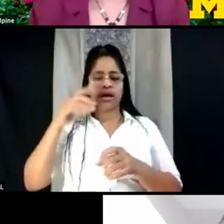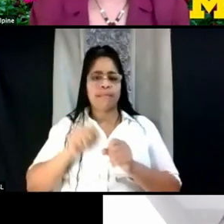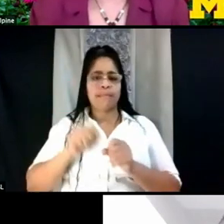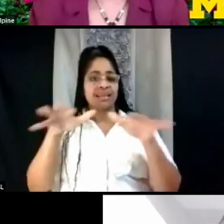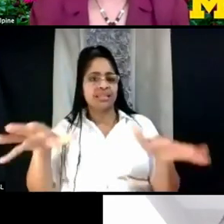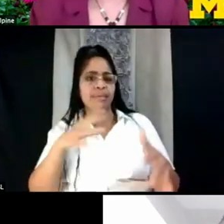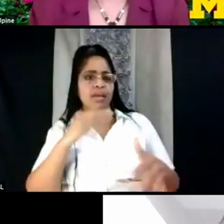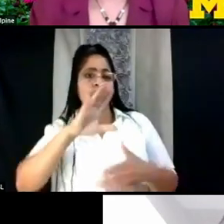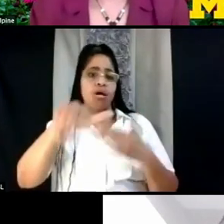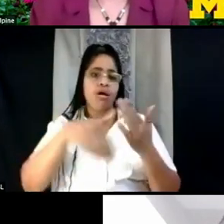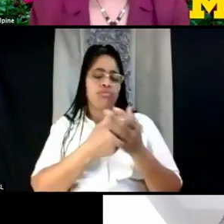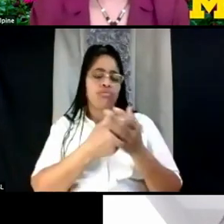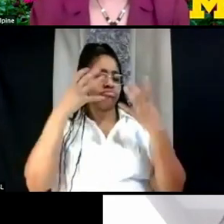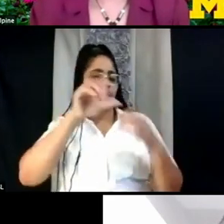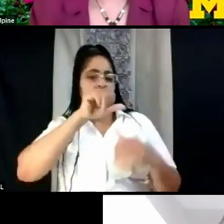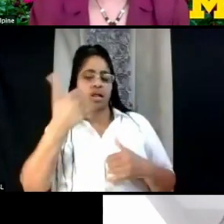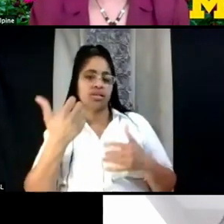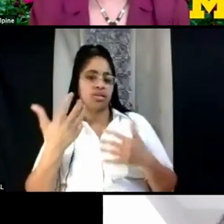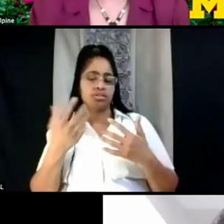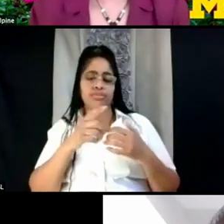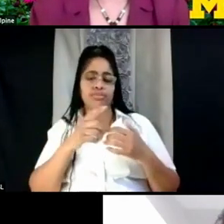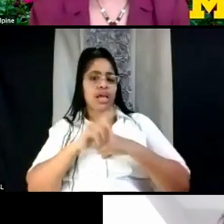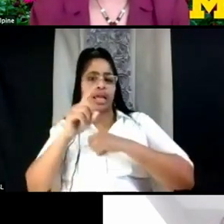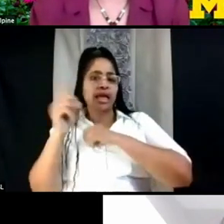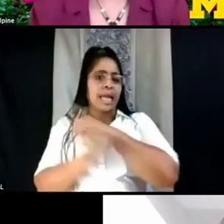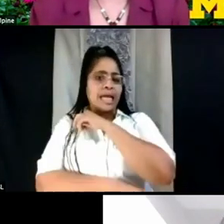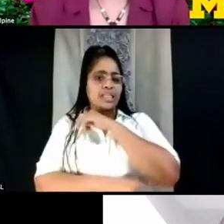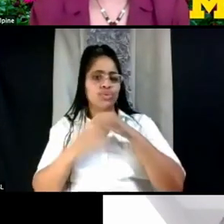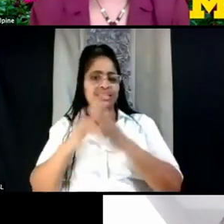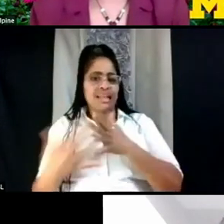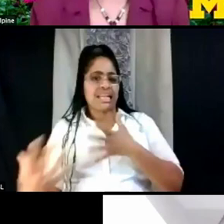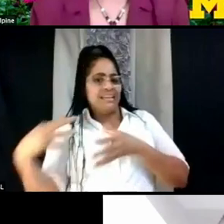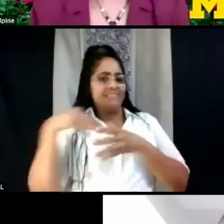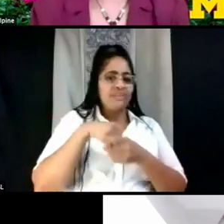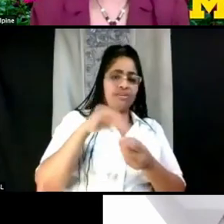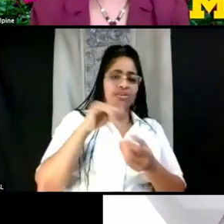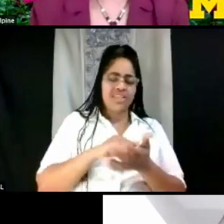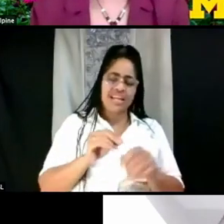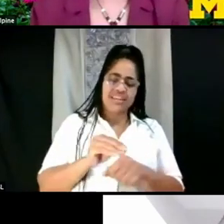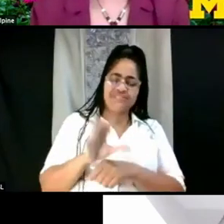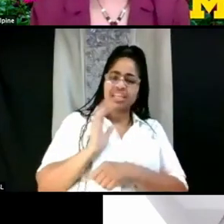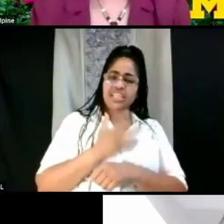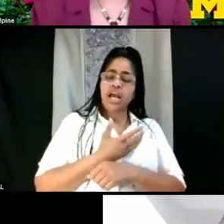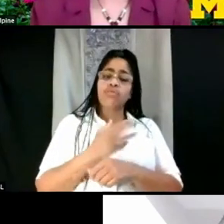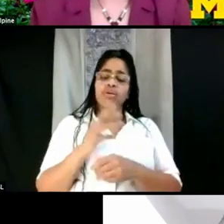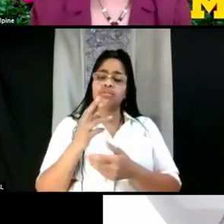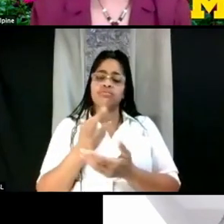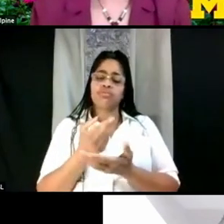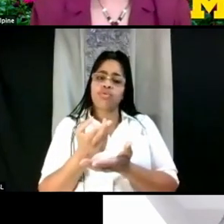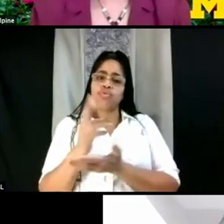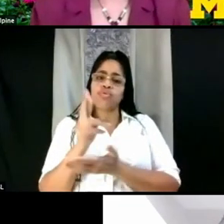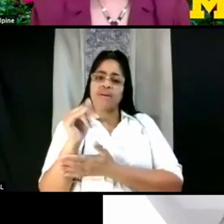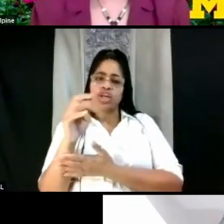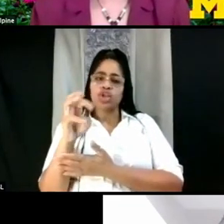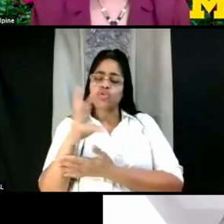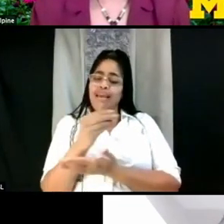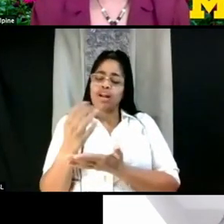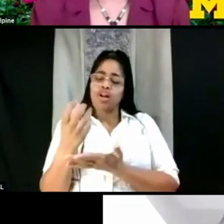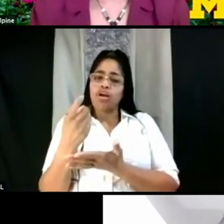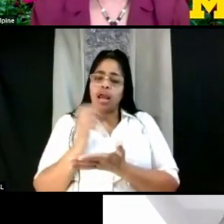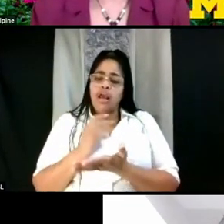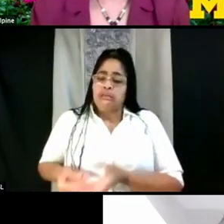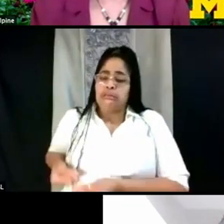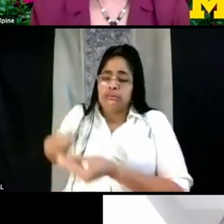other integrated consequences. And that impacts both our revenues and our costs. For in particular,